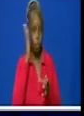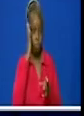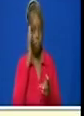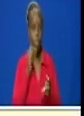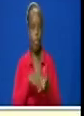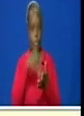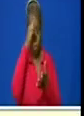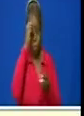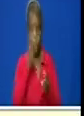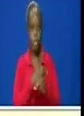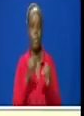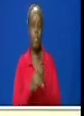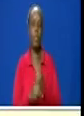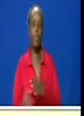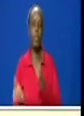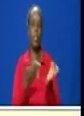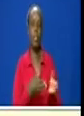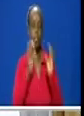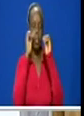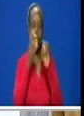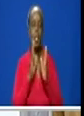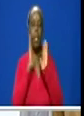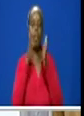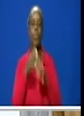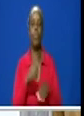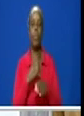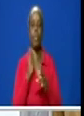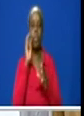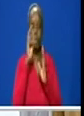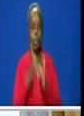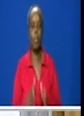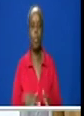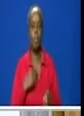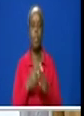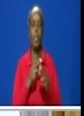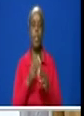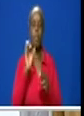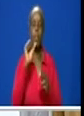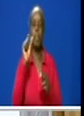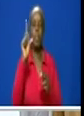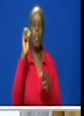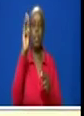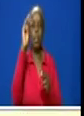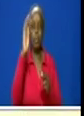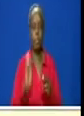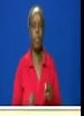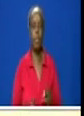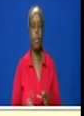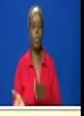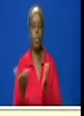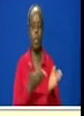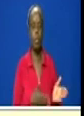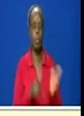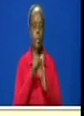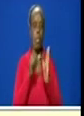mathematics. Welcome, Walimu. Kindly say hi to the viewer. My name is Teacher Salome. Welcome to our lesson.